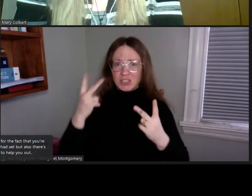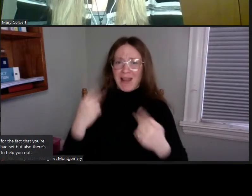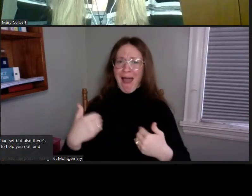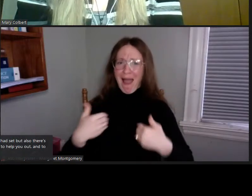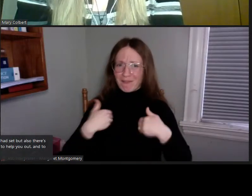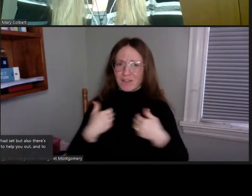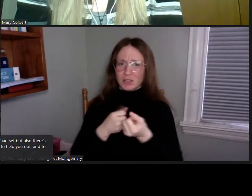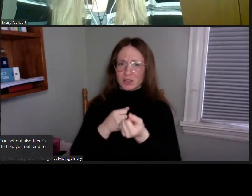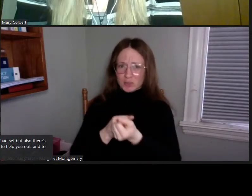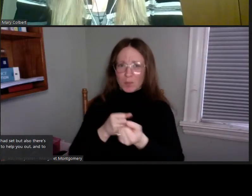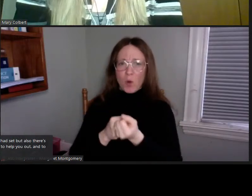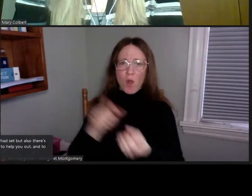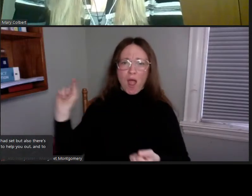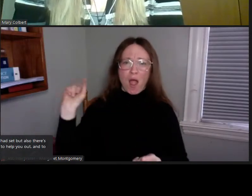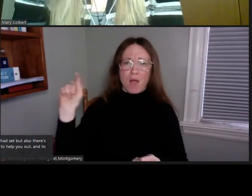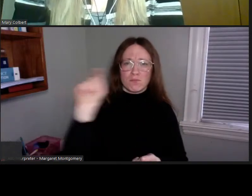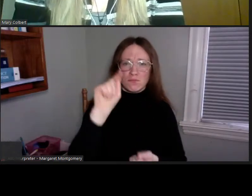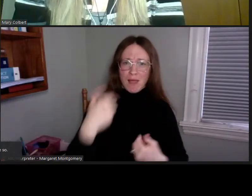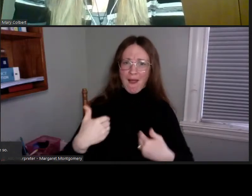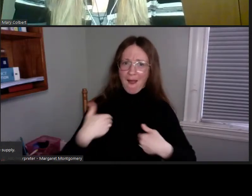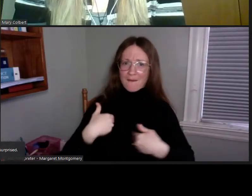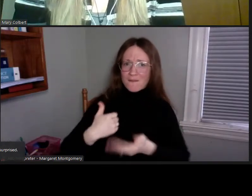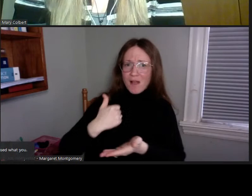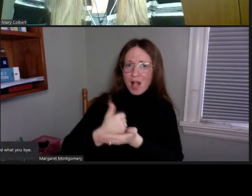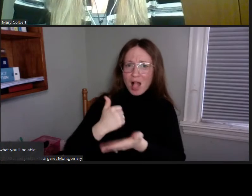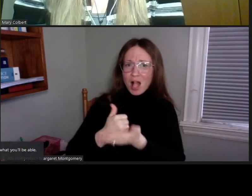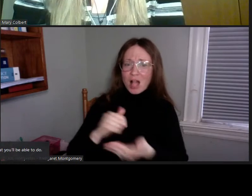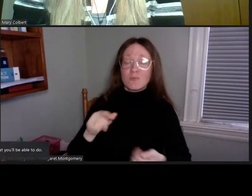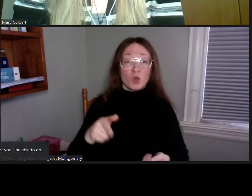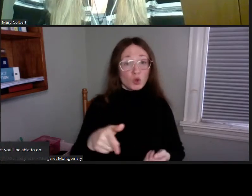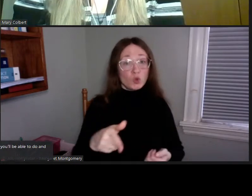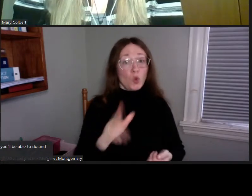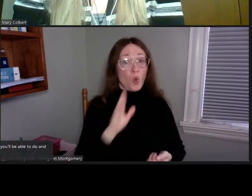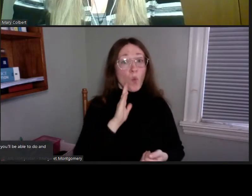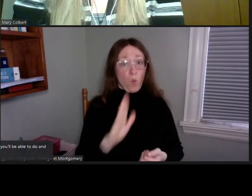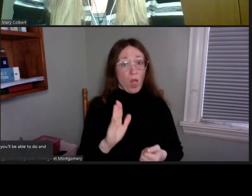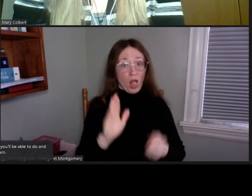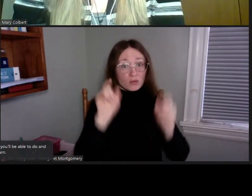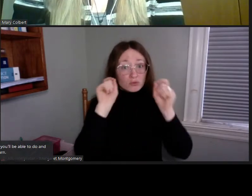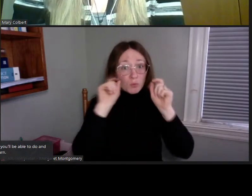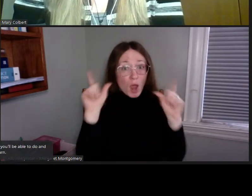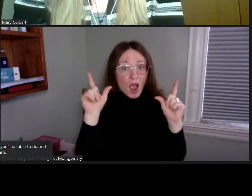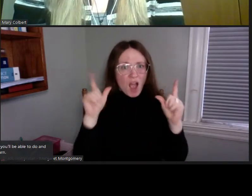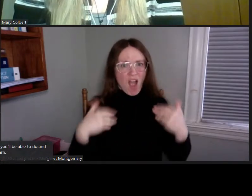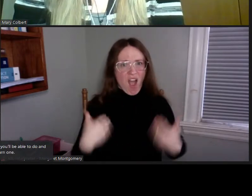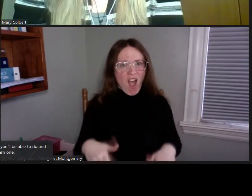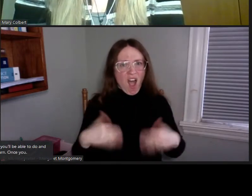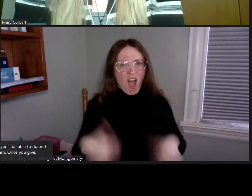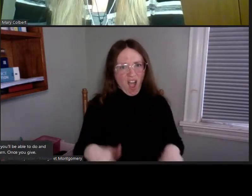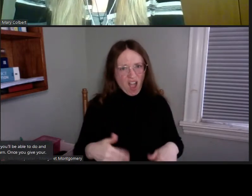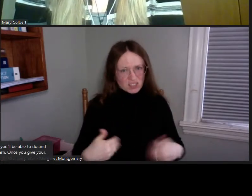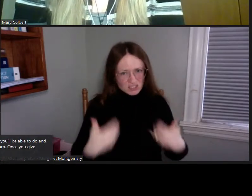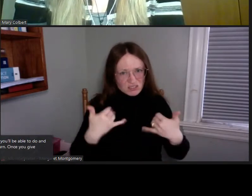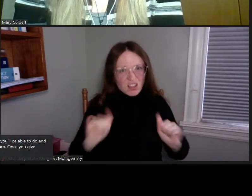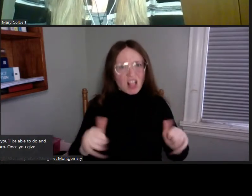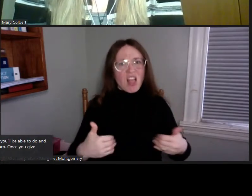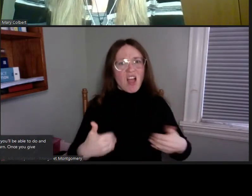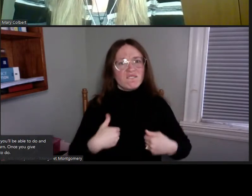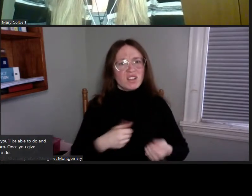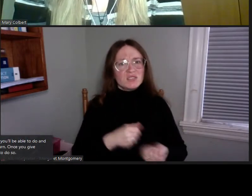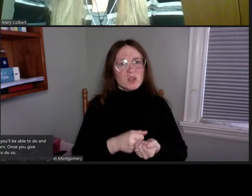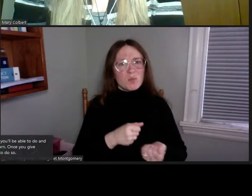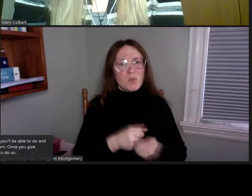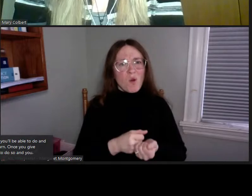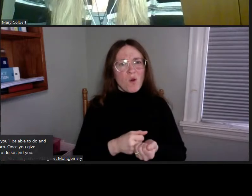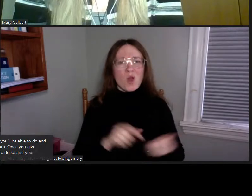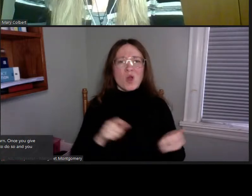to help you get through it. You'll be surprised what you'll be able to do and what you'll be able to learn once you give yourself the permission to do so